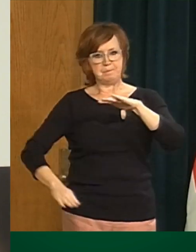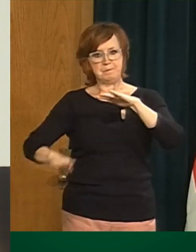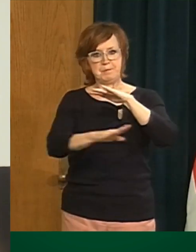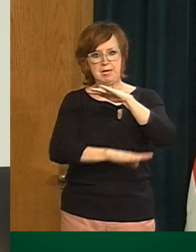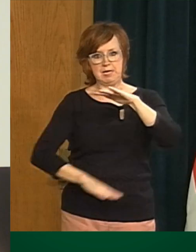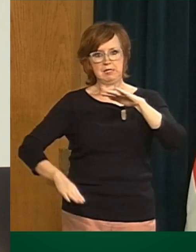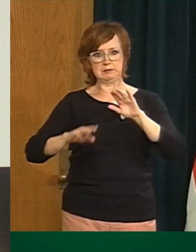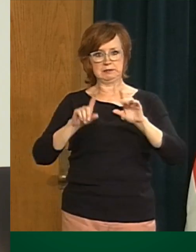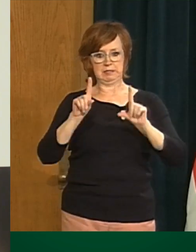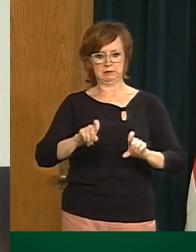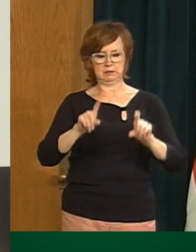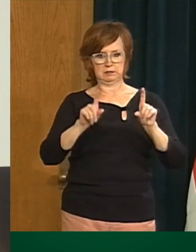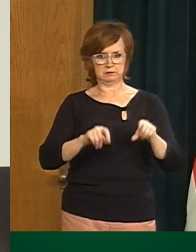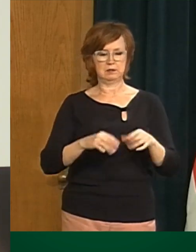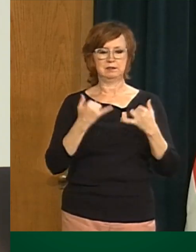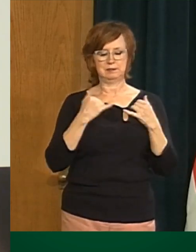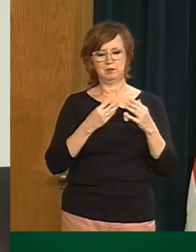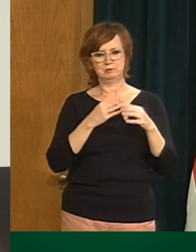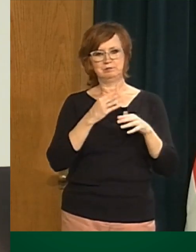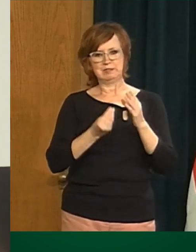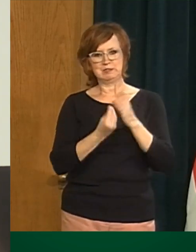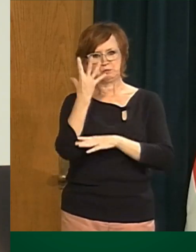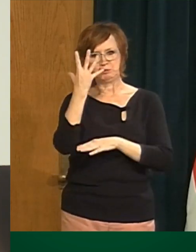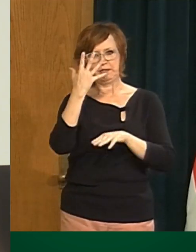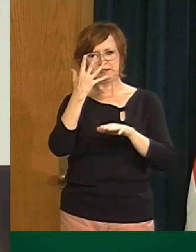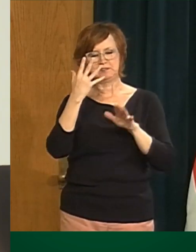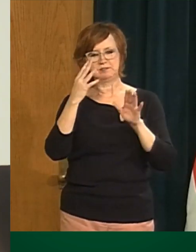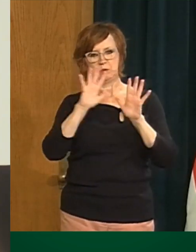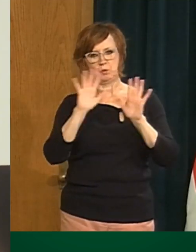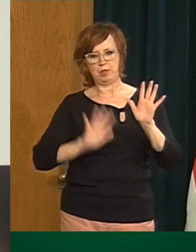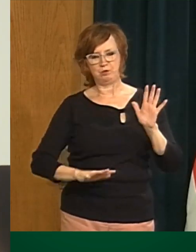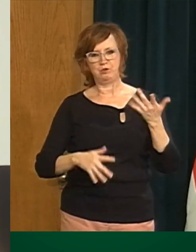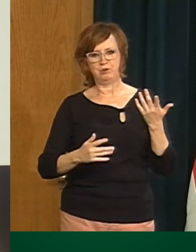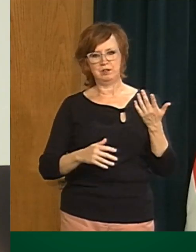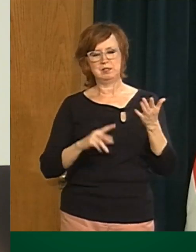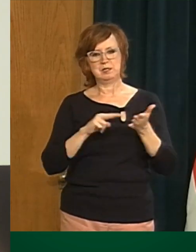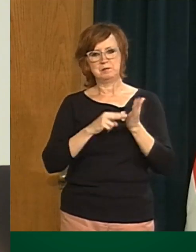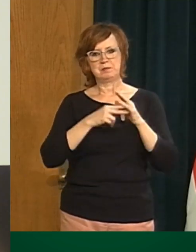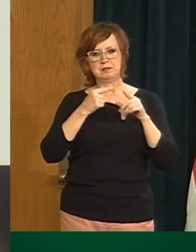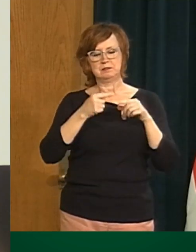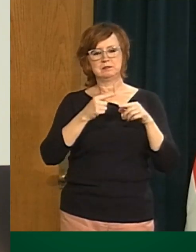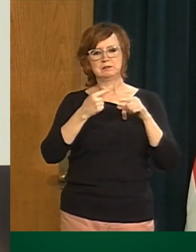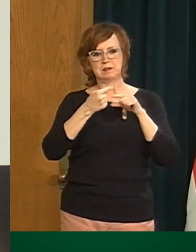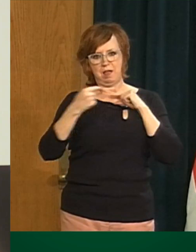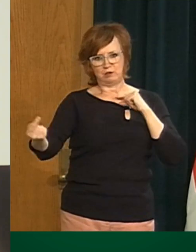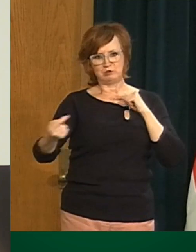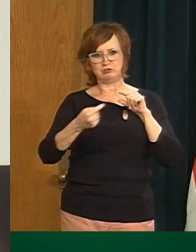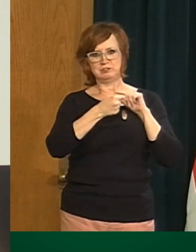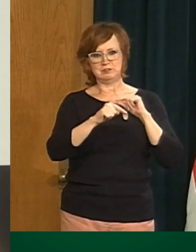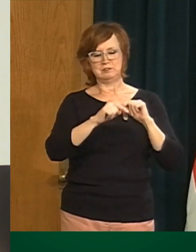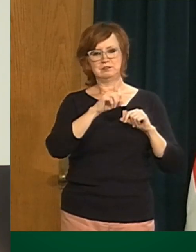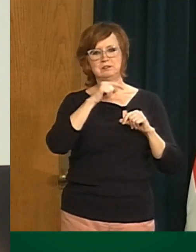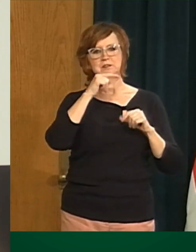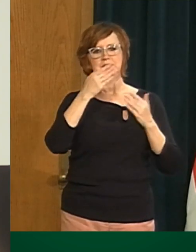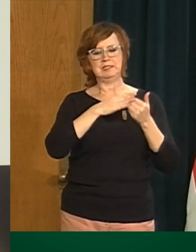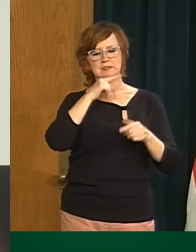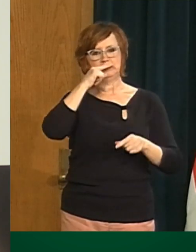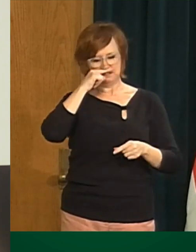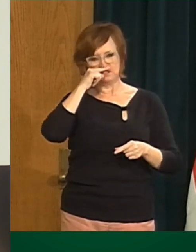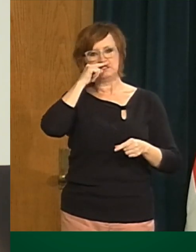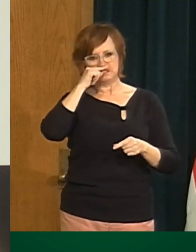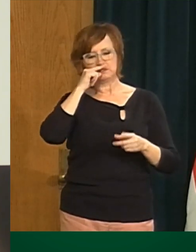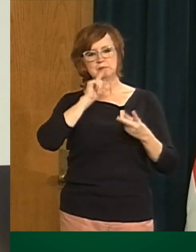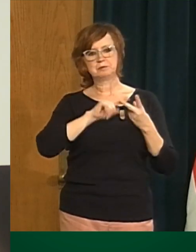if it's allergy season now, that if they have a cough or a cold, which seems a bit different from their routine allergies, to